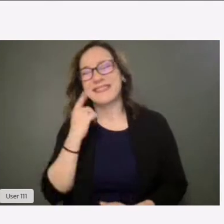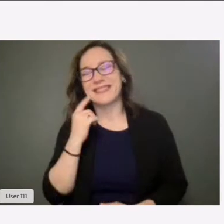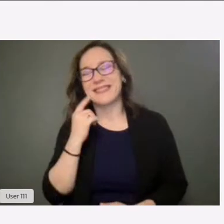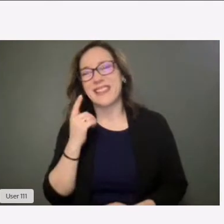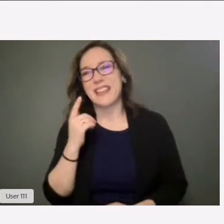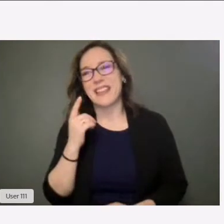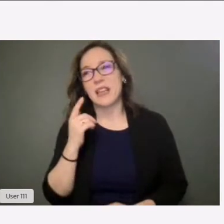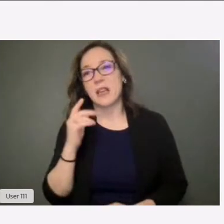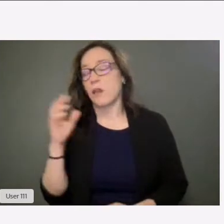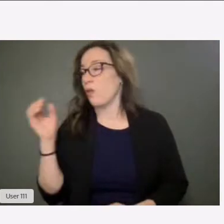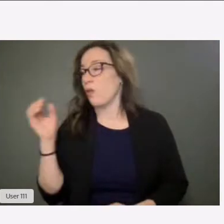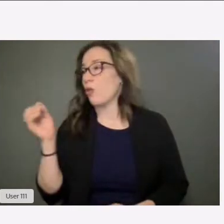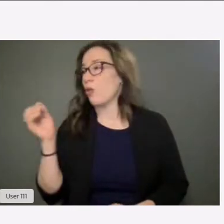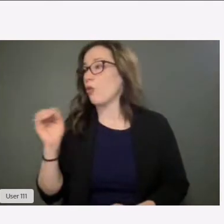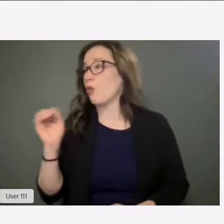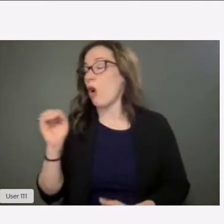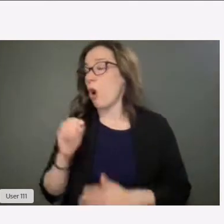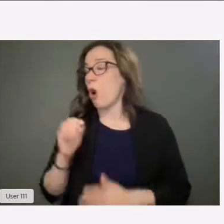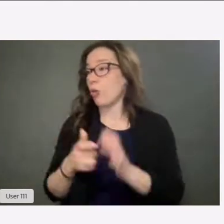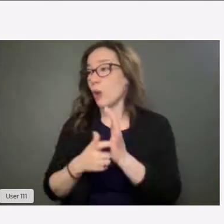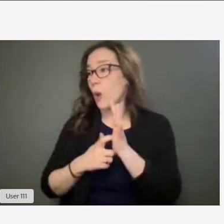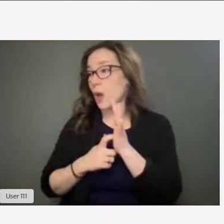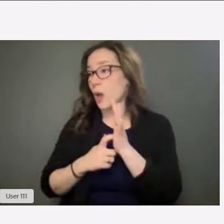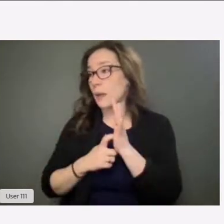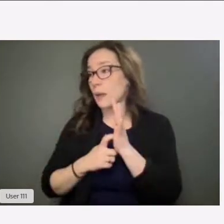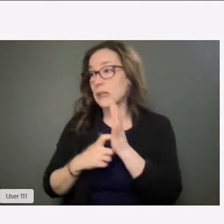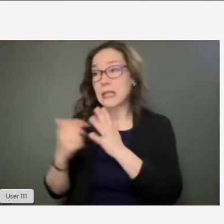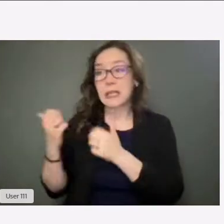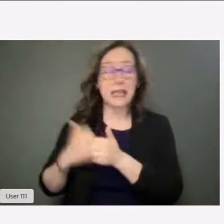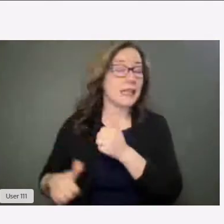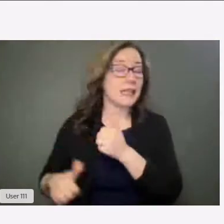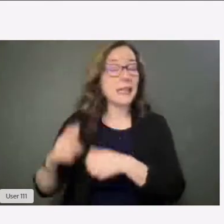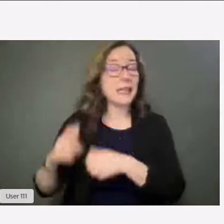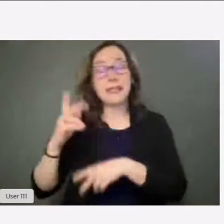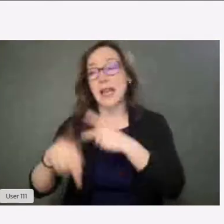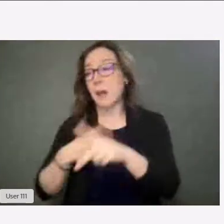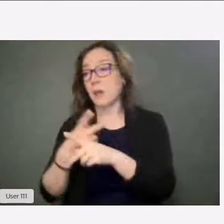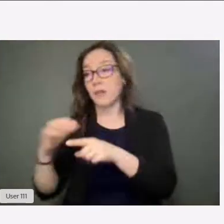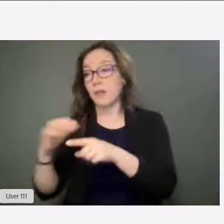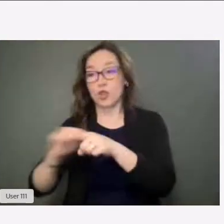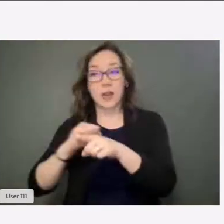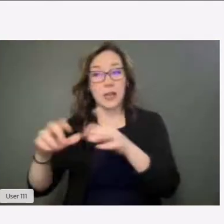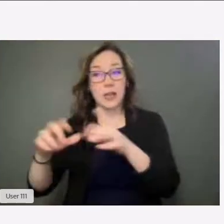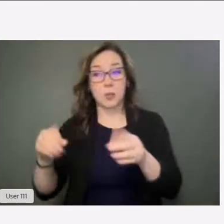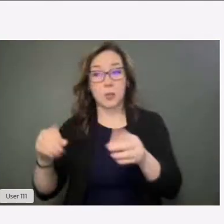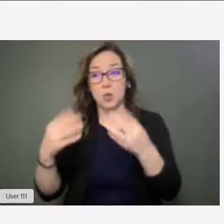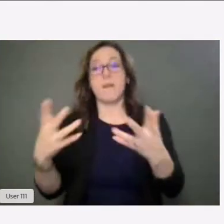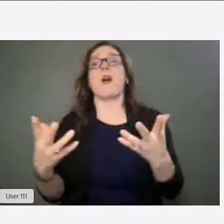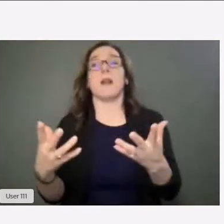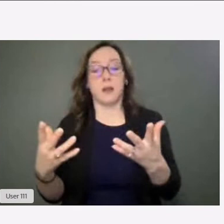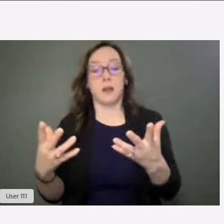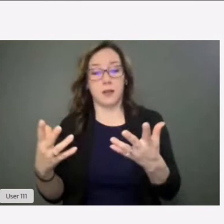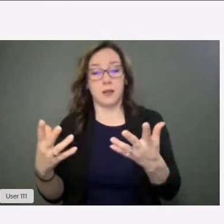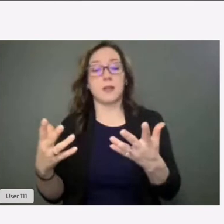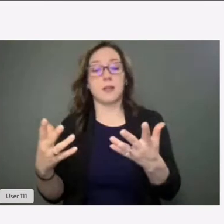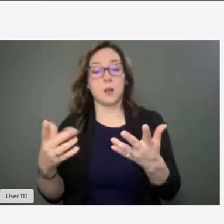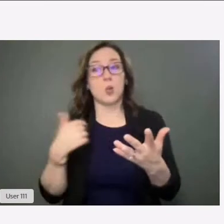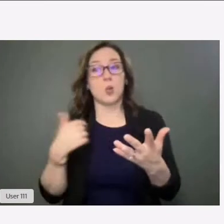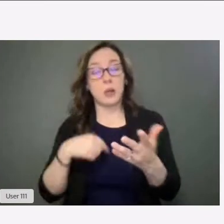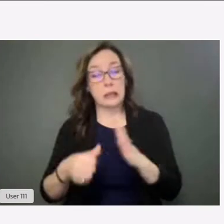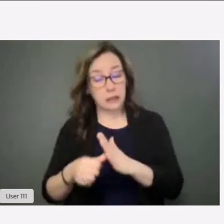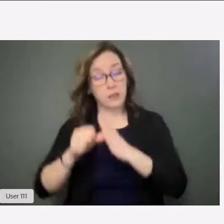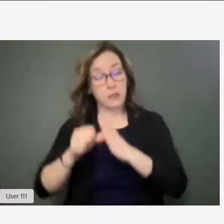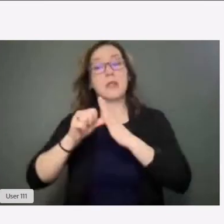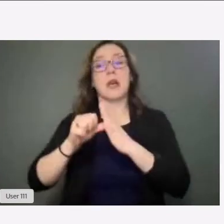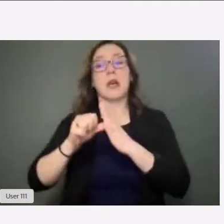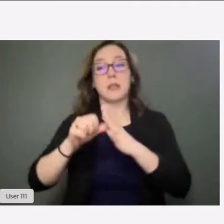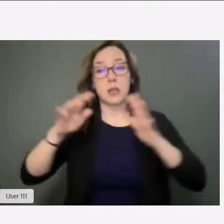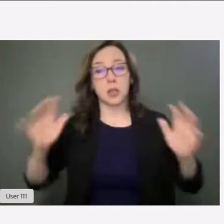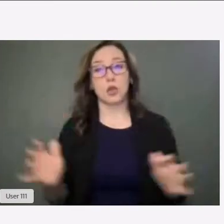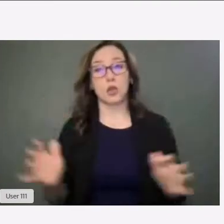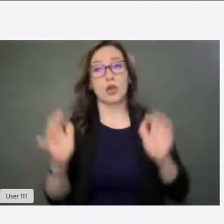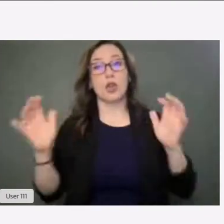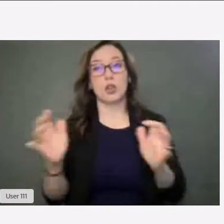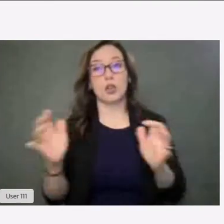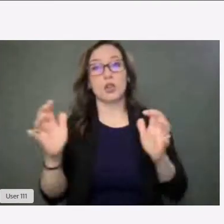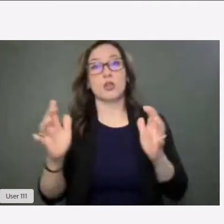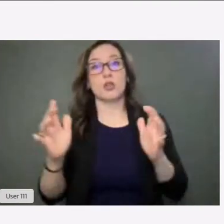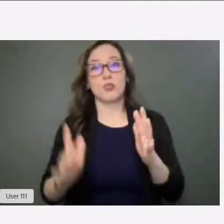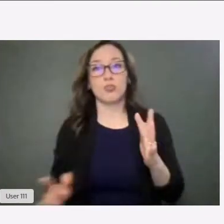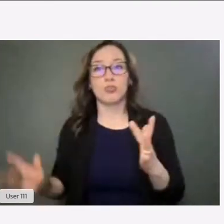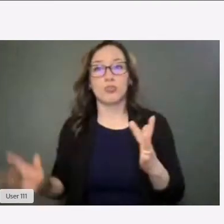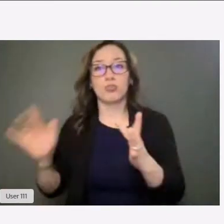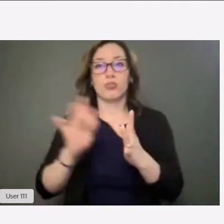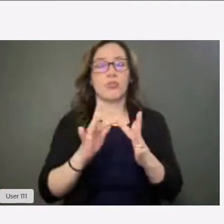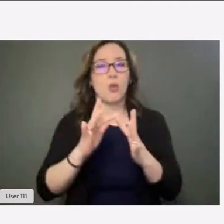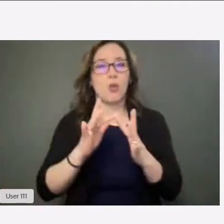there's no requirements. Obviously, for any type of training that is provided, we do emphasize and encourage to reach out to all facets of